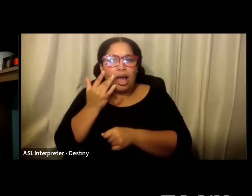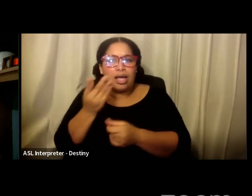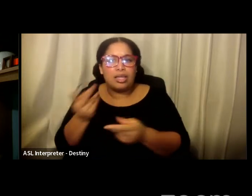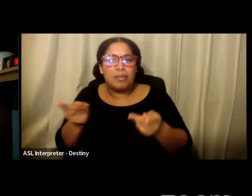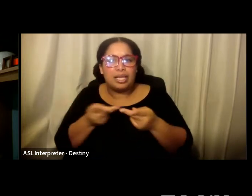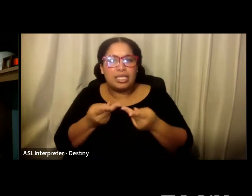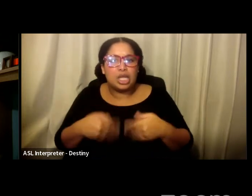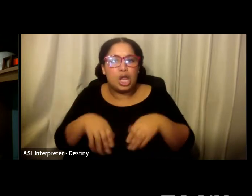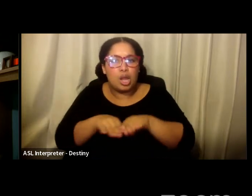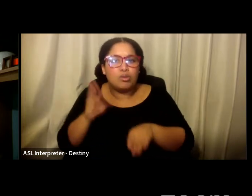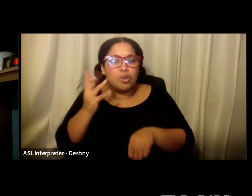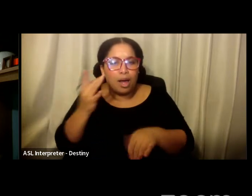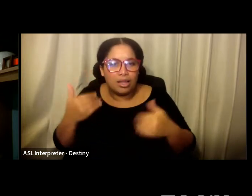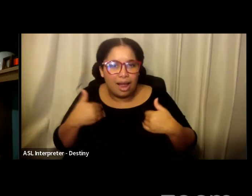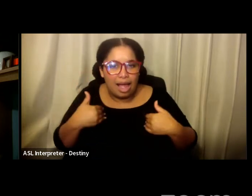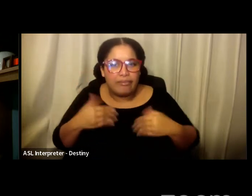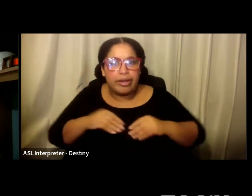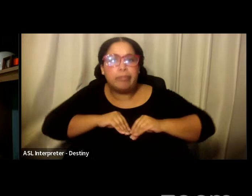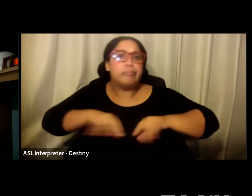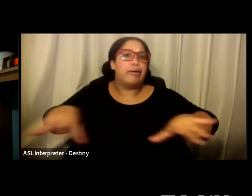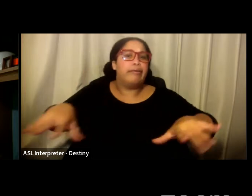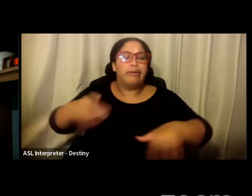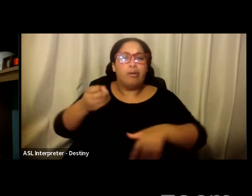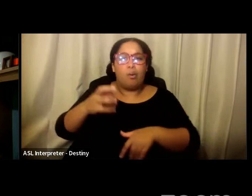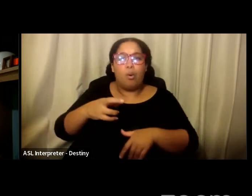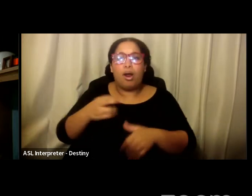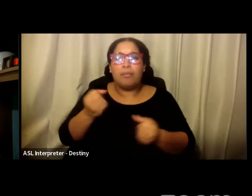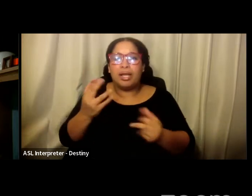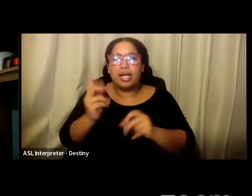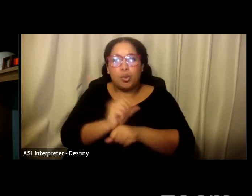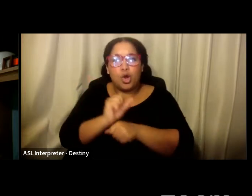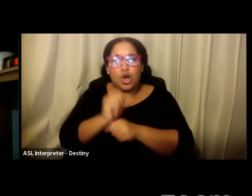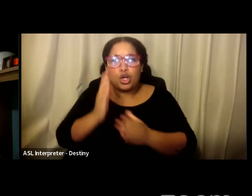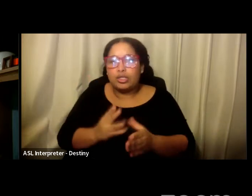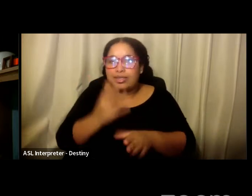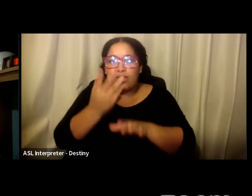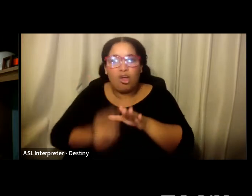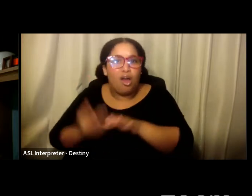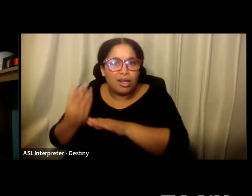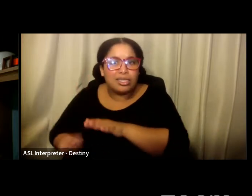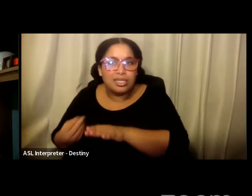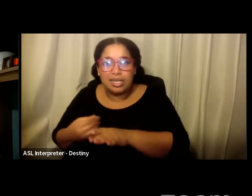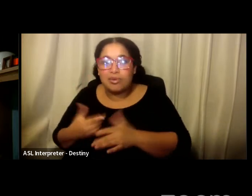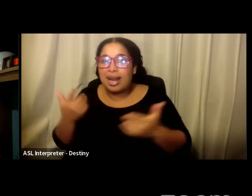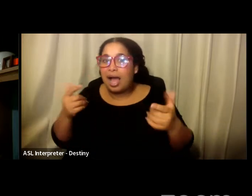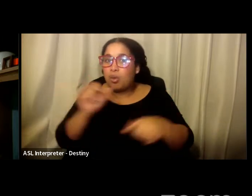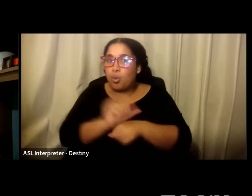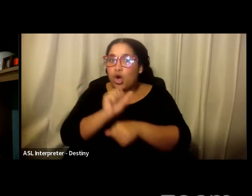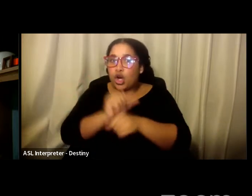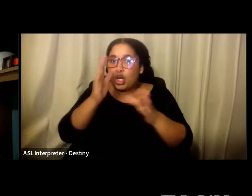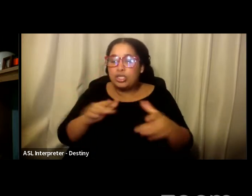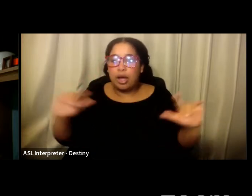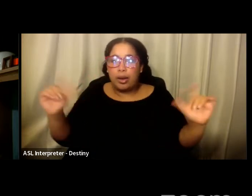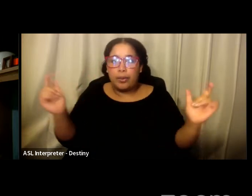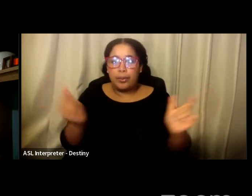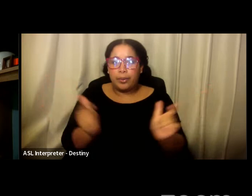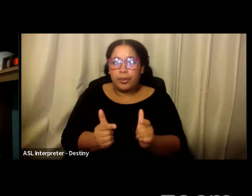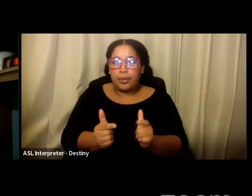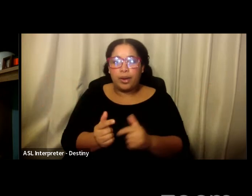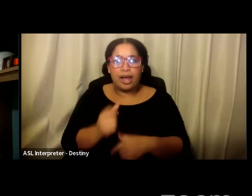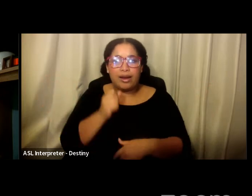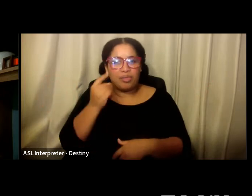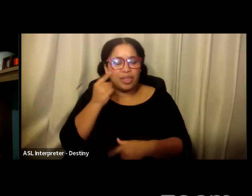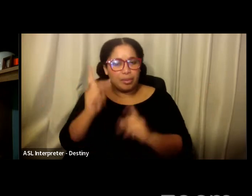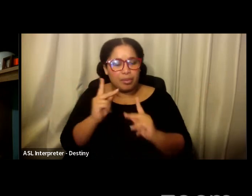closed because they're having an outbreak or because they've lost employees. The workforce is already shrinking. I mean, I don't think